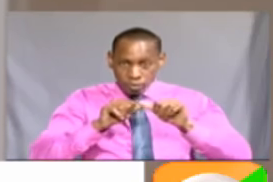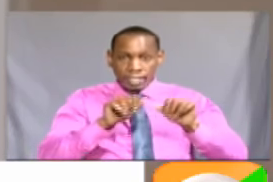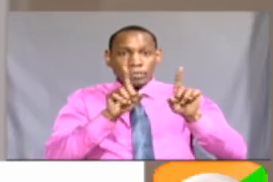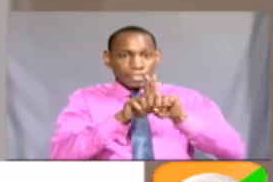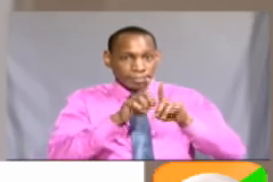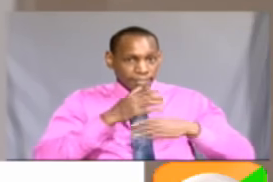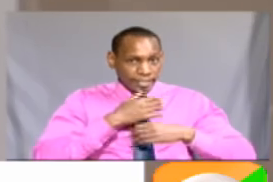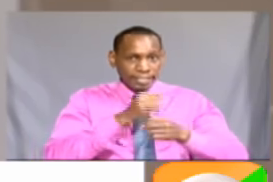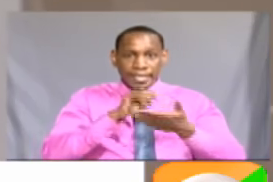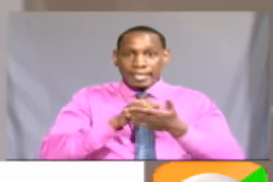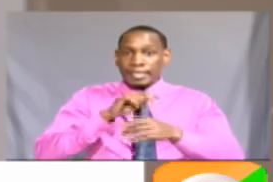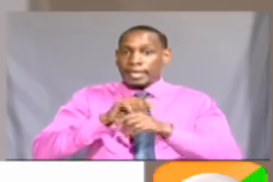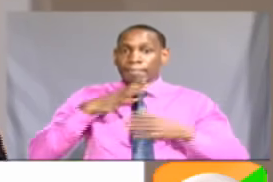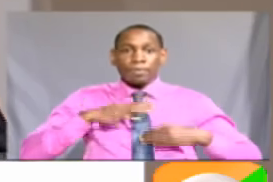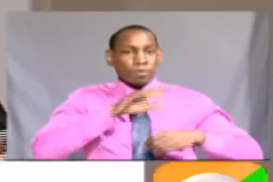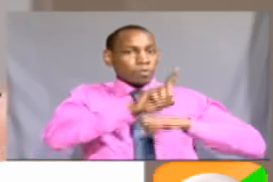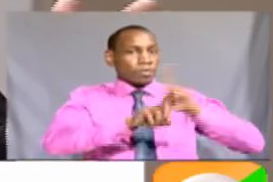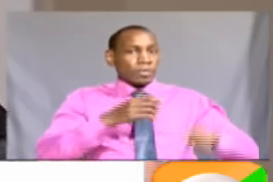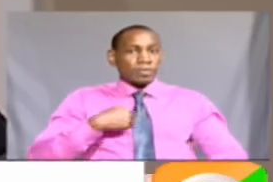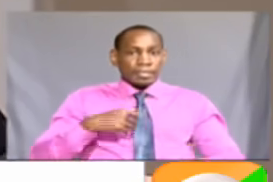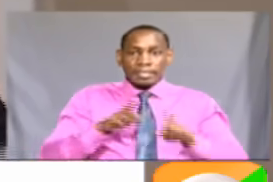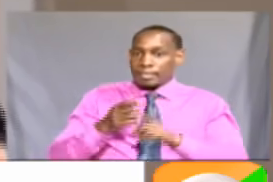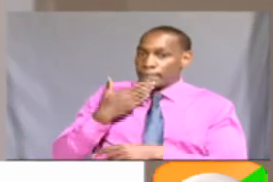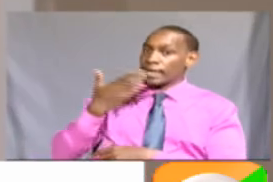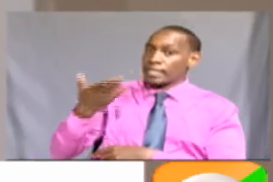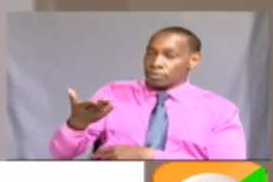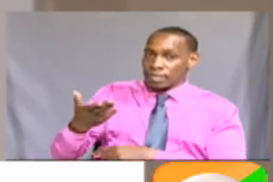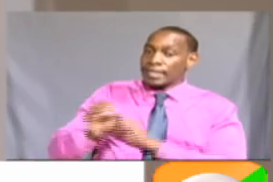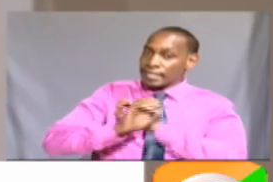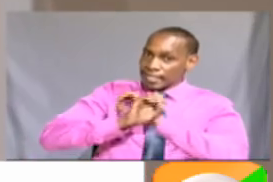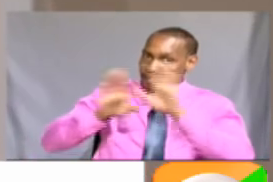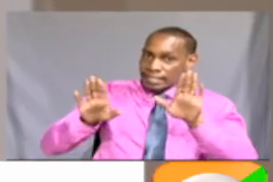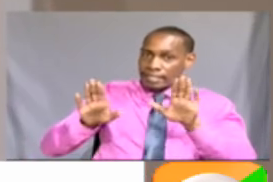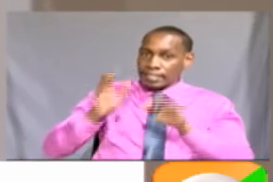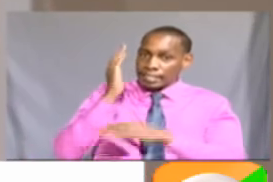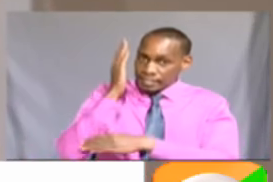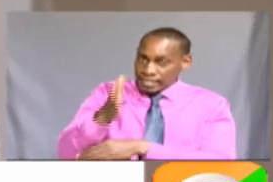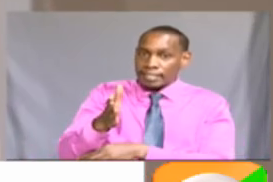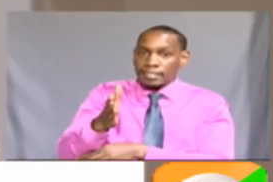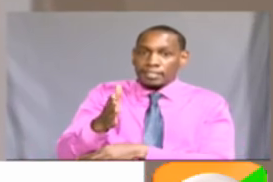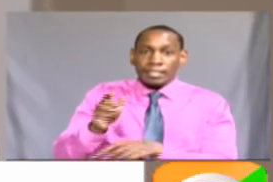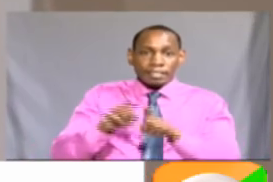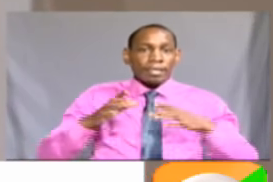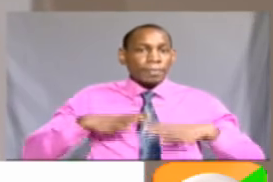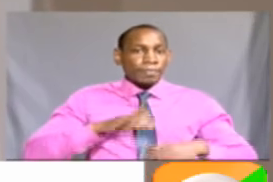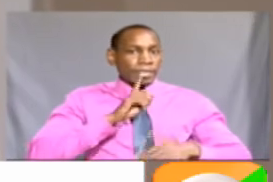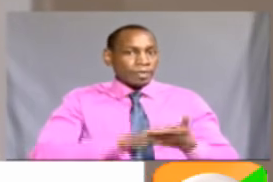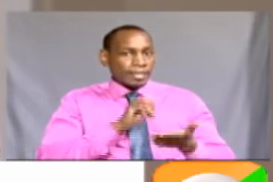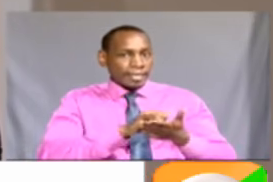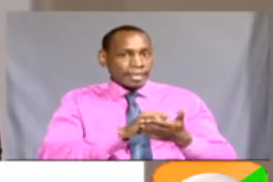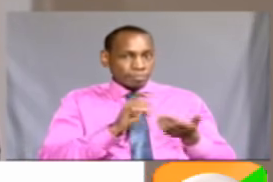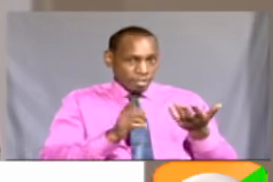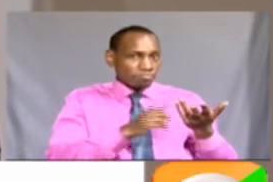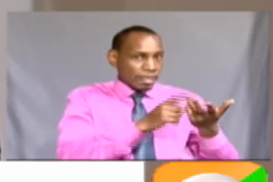that trust, such that when people ask questions, you respond candidly, concisely, and clearly, and people will say, other than